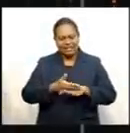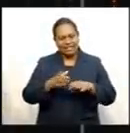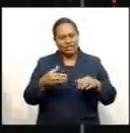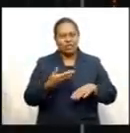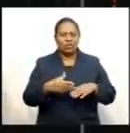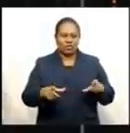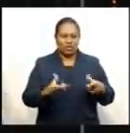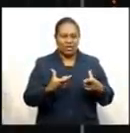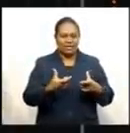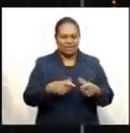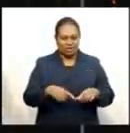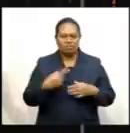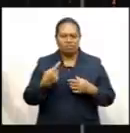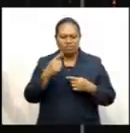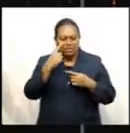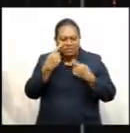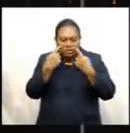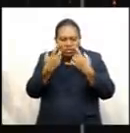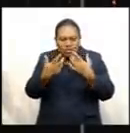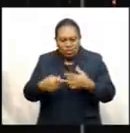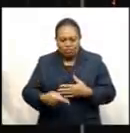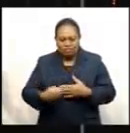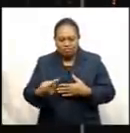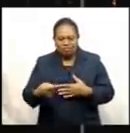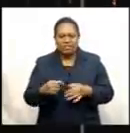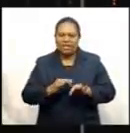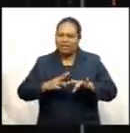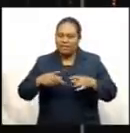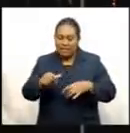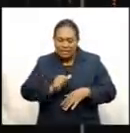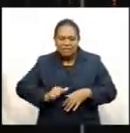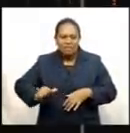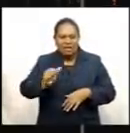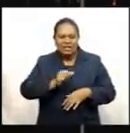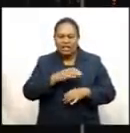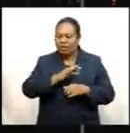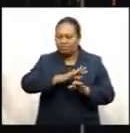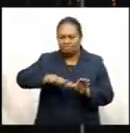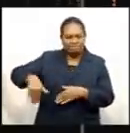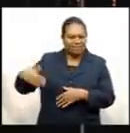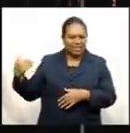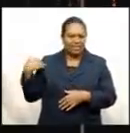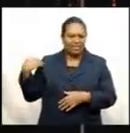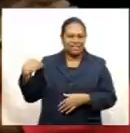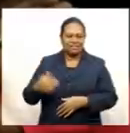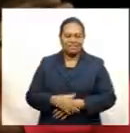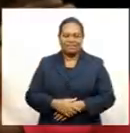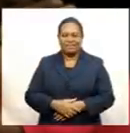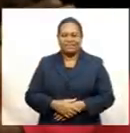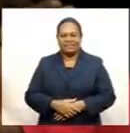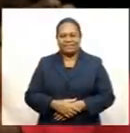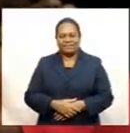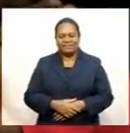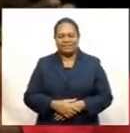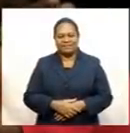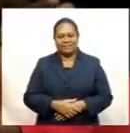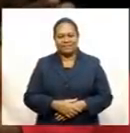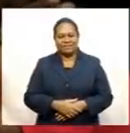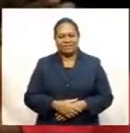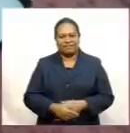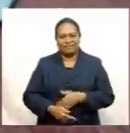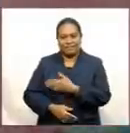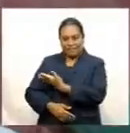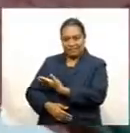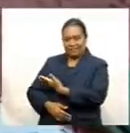including maintaining productivity levels, headspace, and avoiding distractions. Kelly Vadala reports.